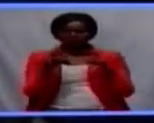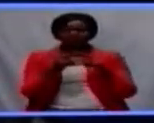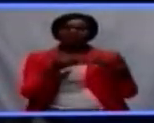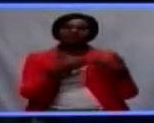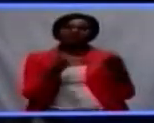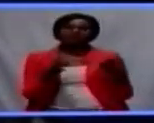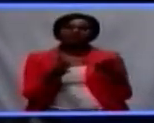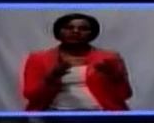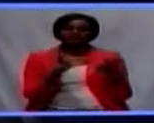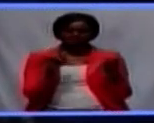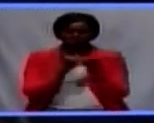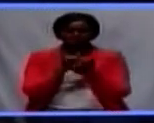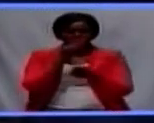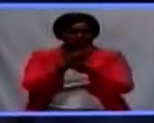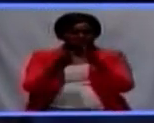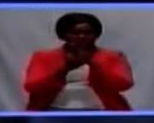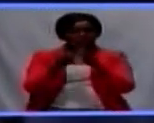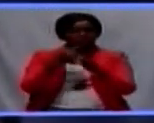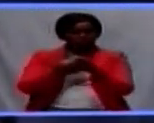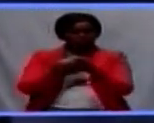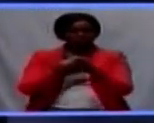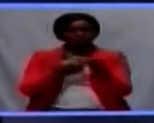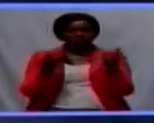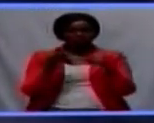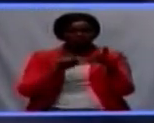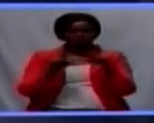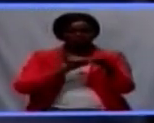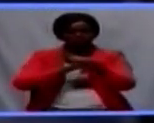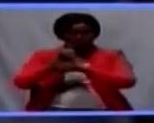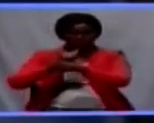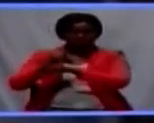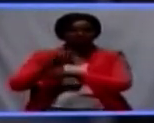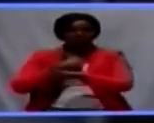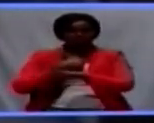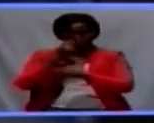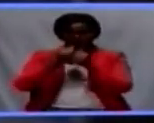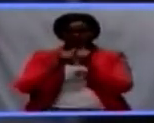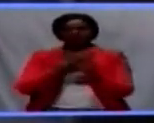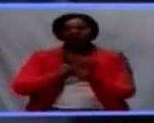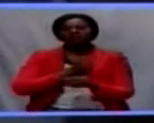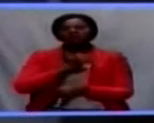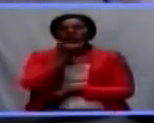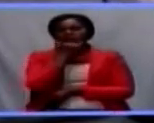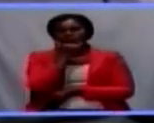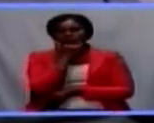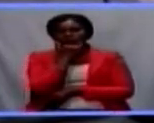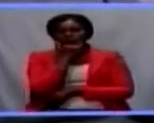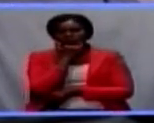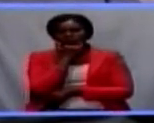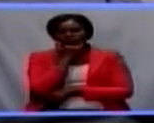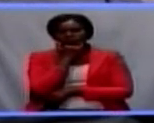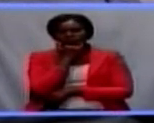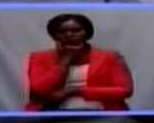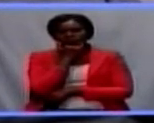criticism, because that builds me. Okay? When people criticize me because I've done something wrong, or I'm heading